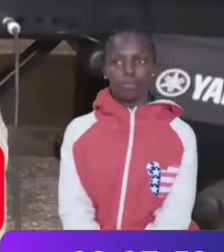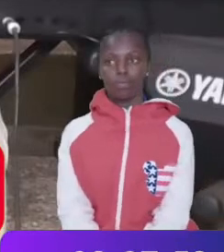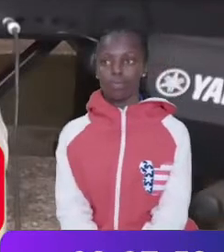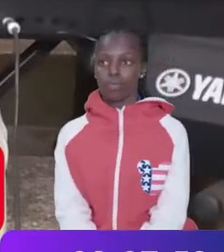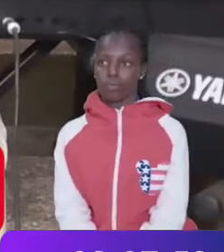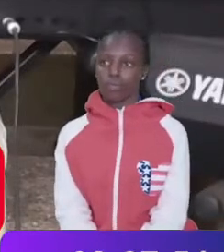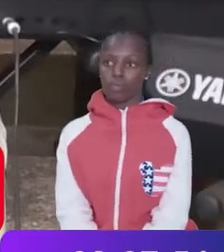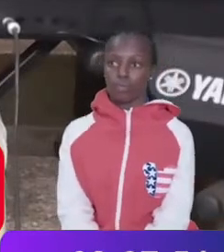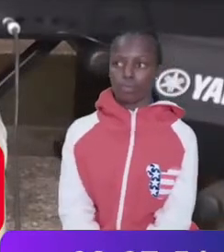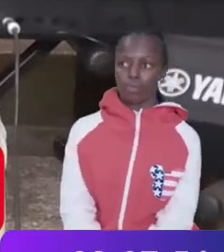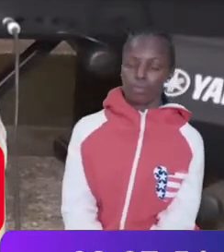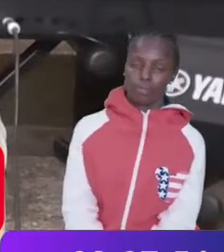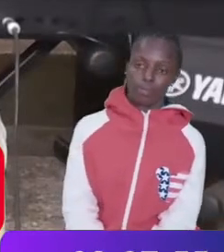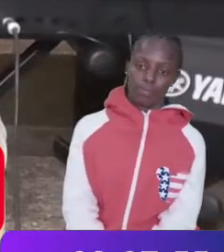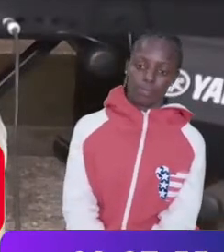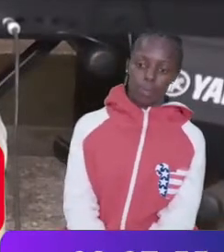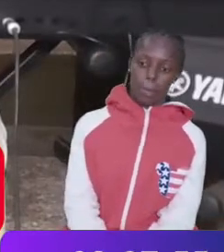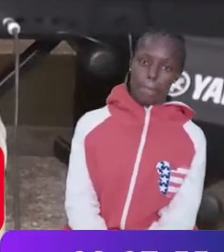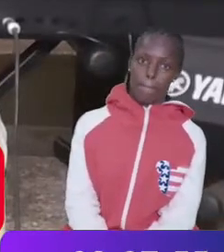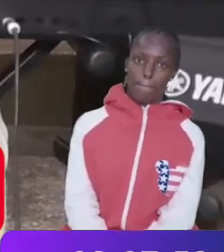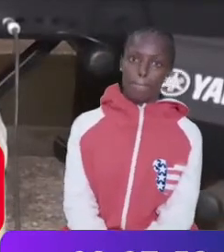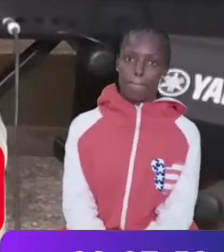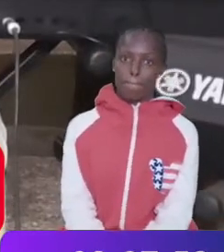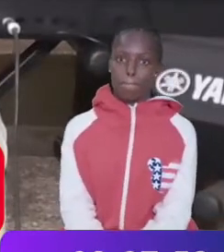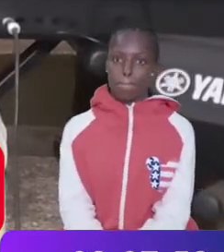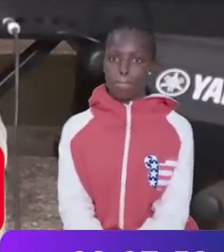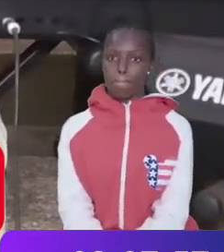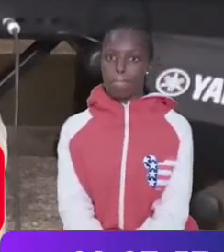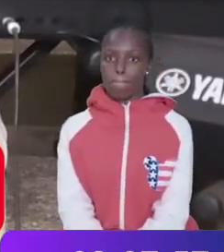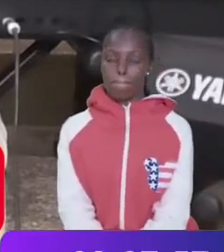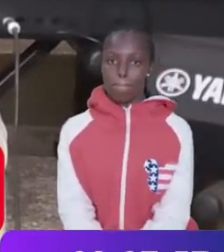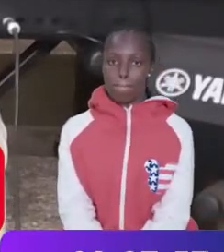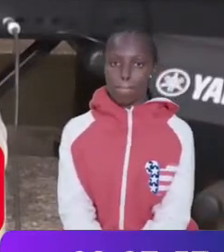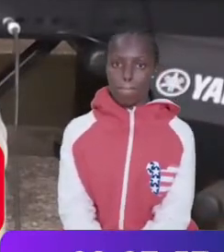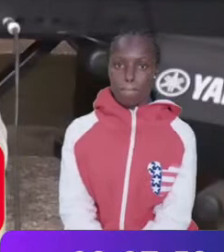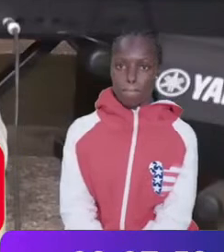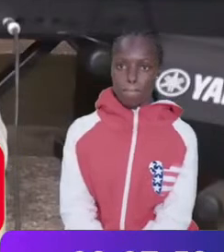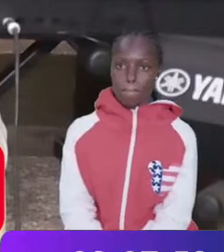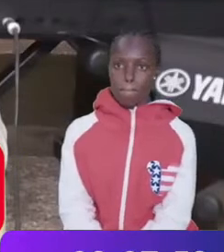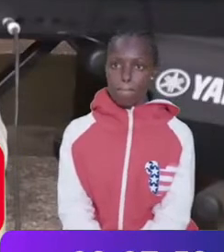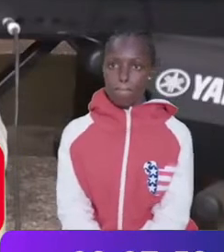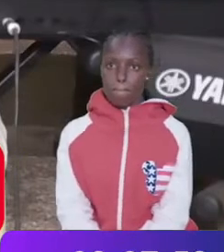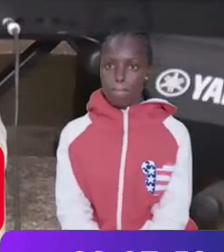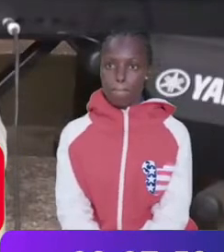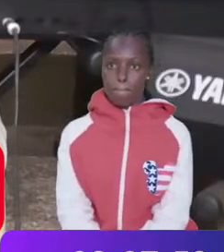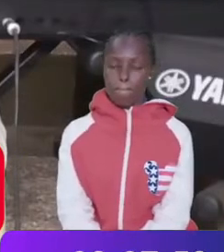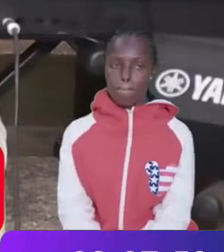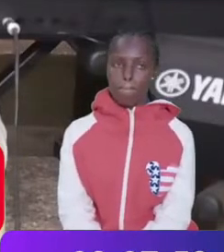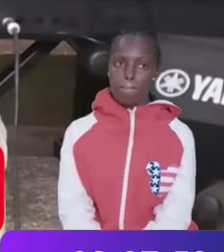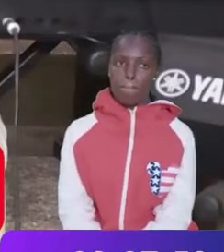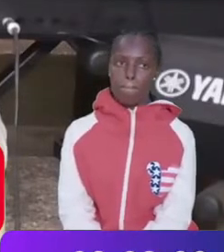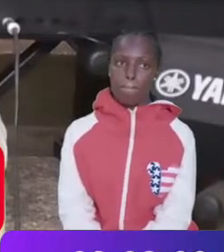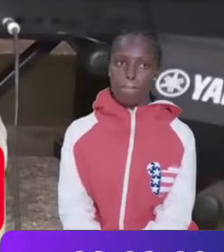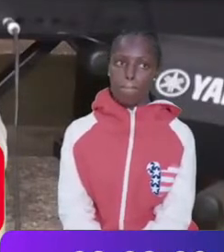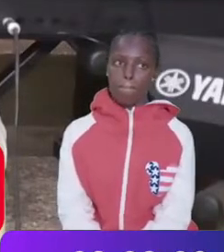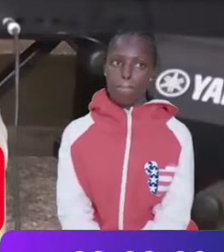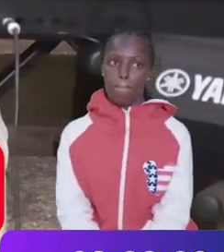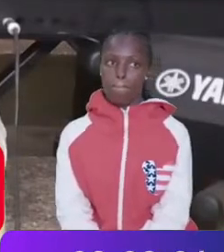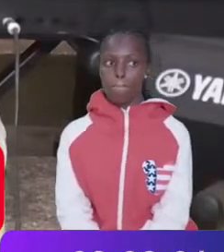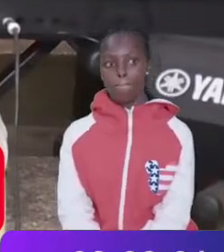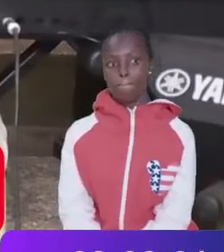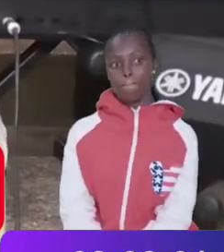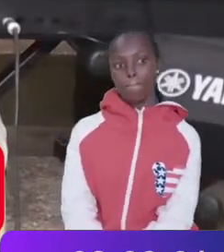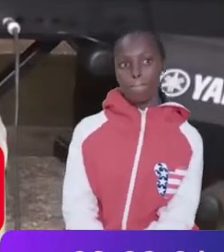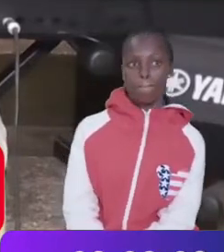you, Jesus. Thank you because of your mercy. Thank you because of your love and kindness. Thank you because of your